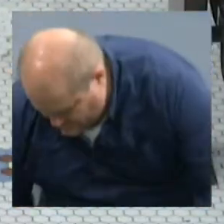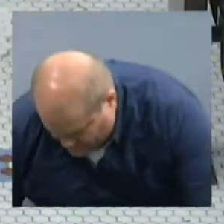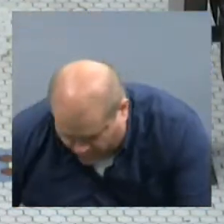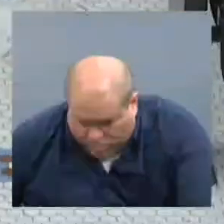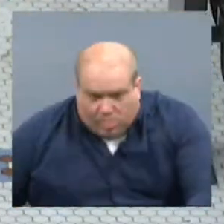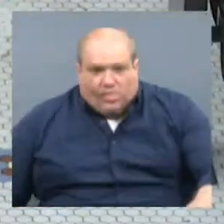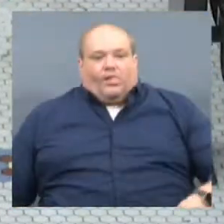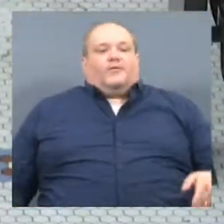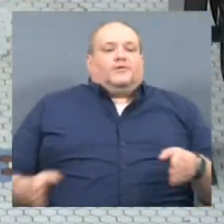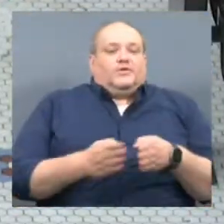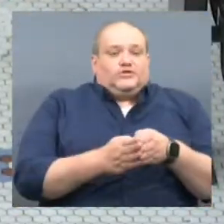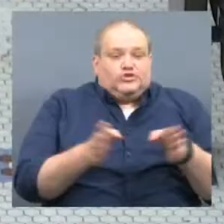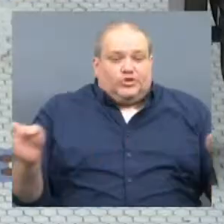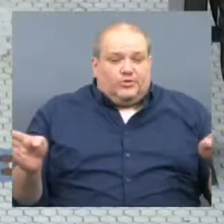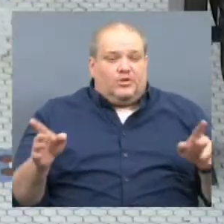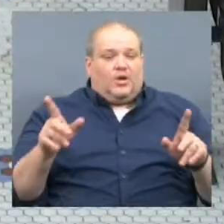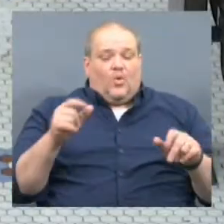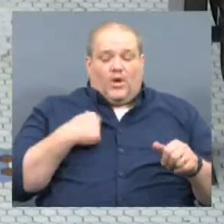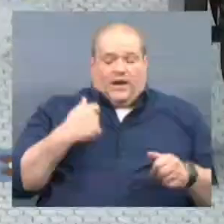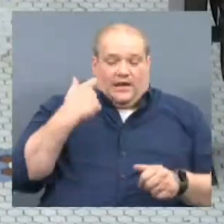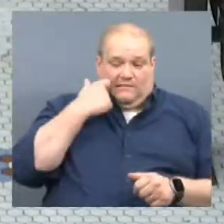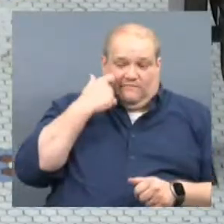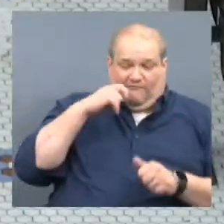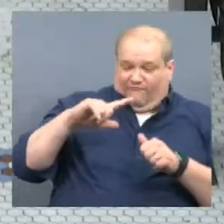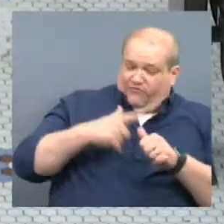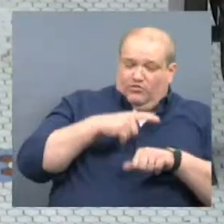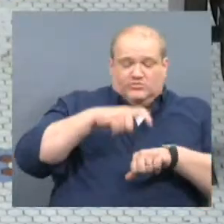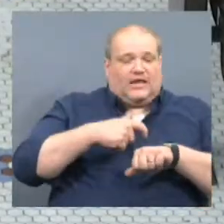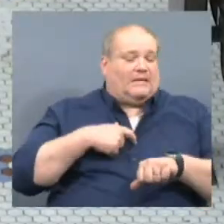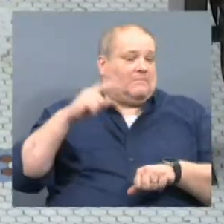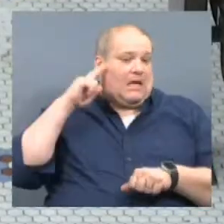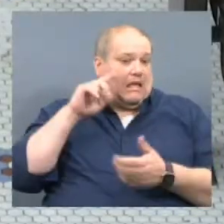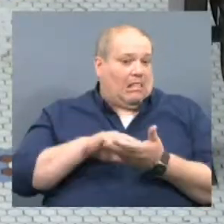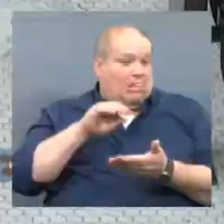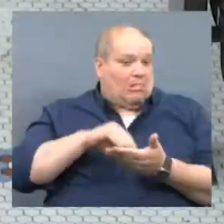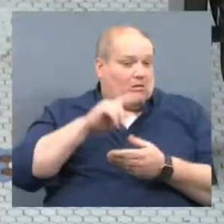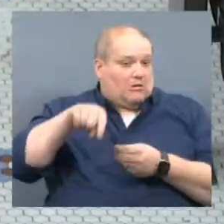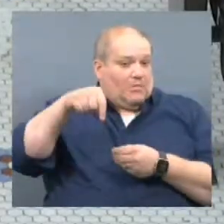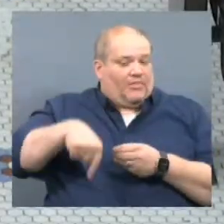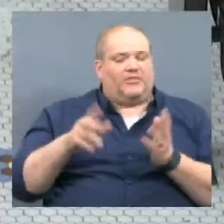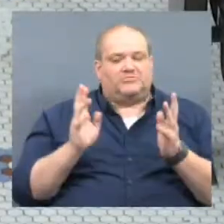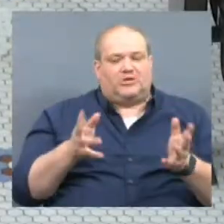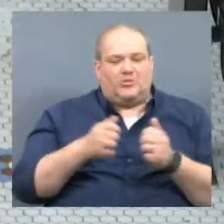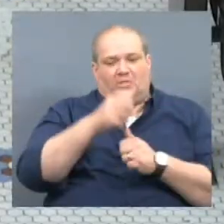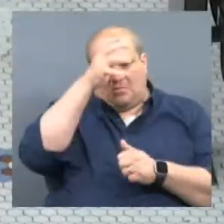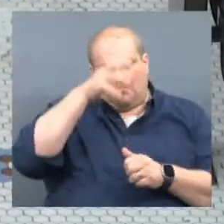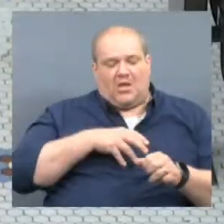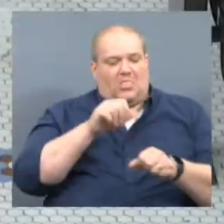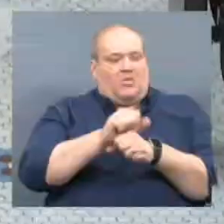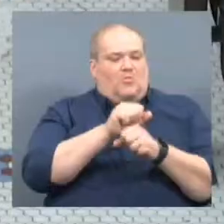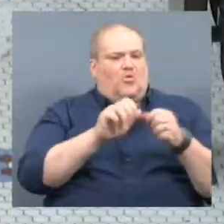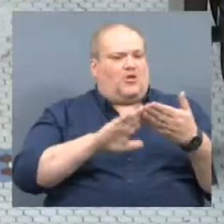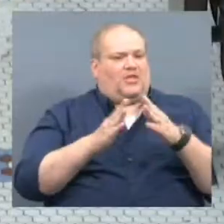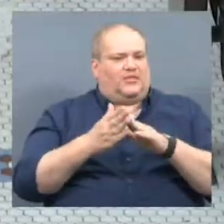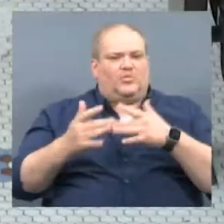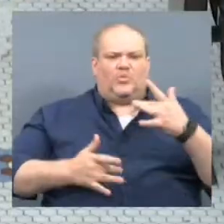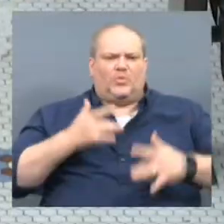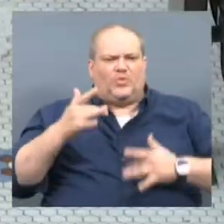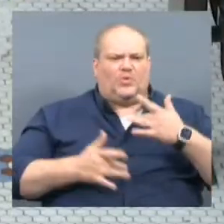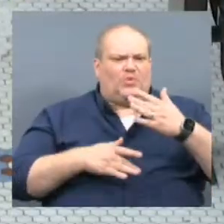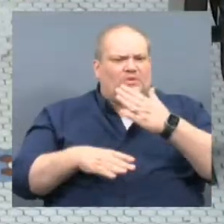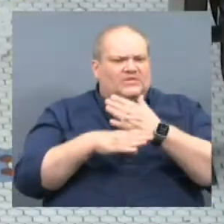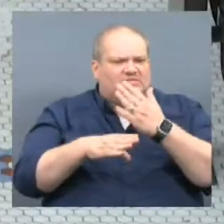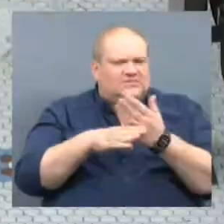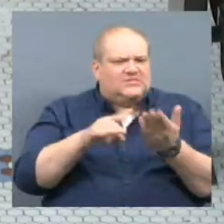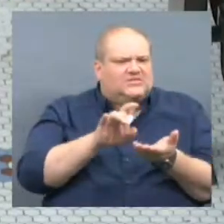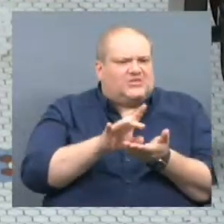Generally, I think when I first heard about it and talked to one of the gentlemen with the city, it was kind of an exciting thing, a soccer field and